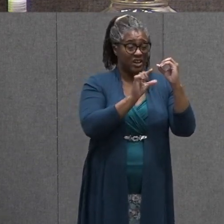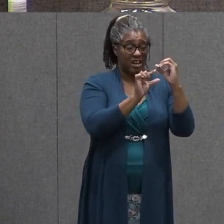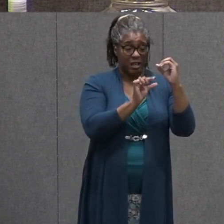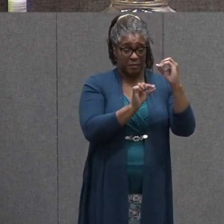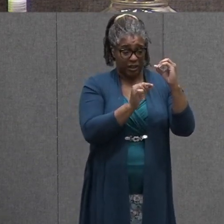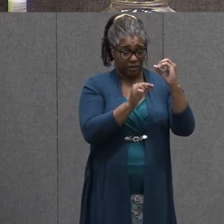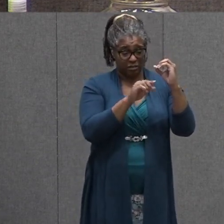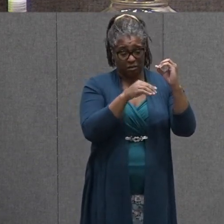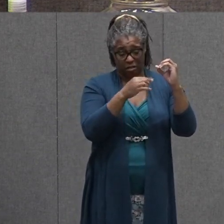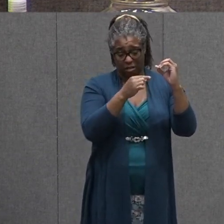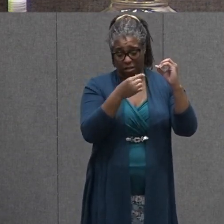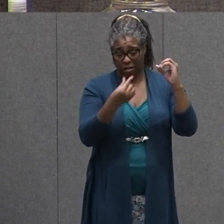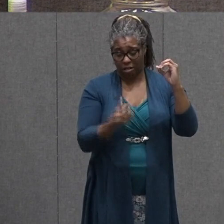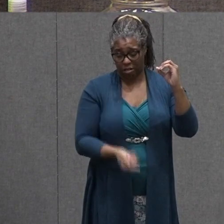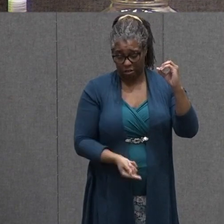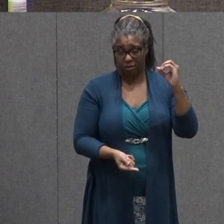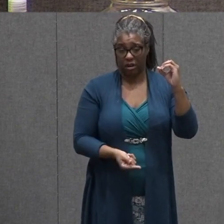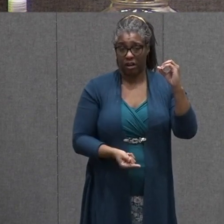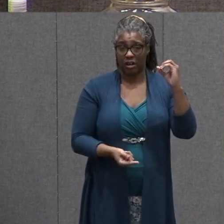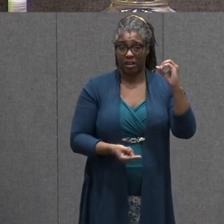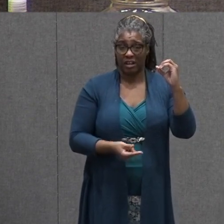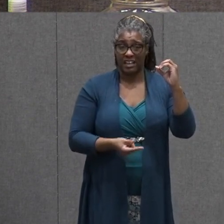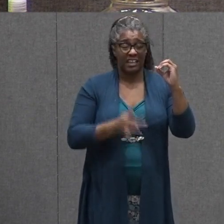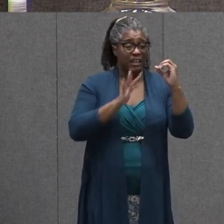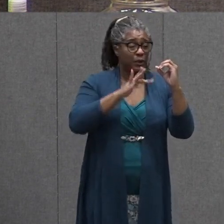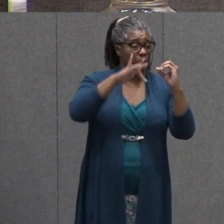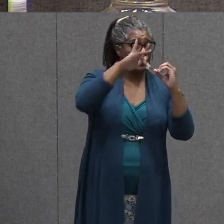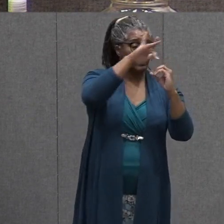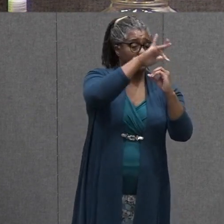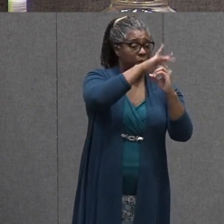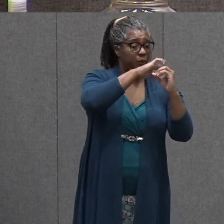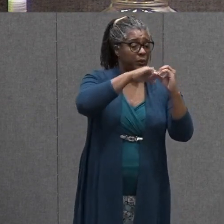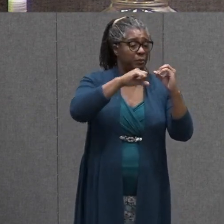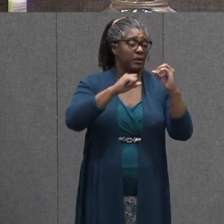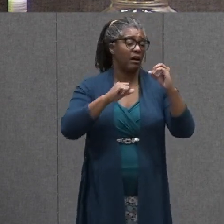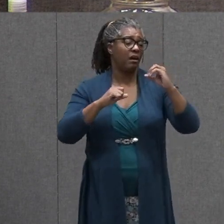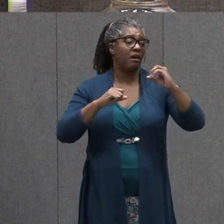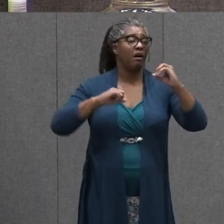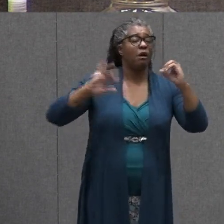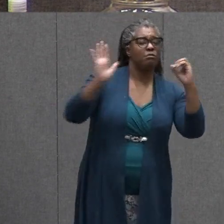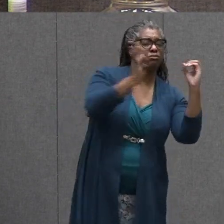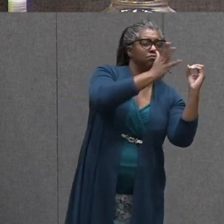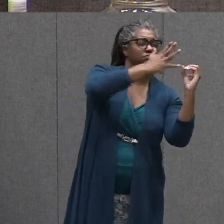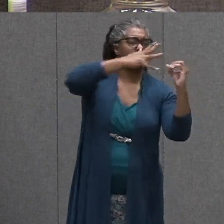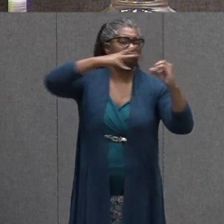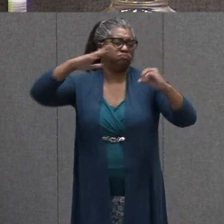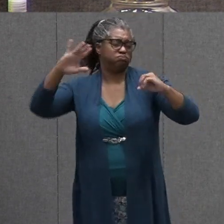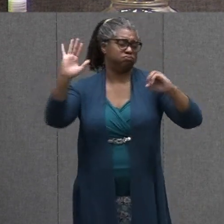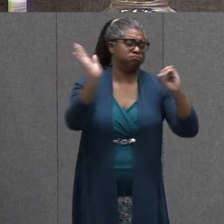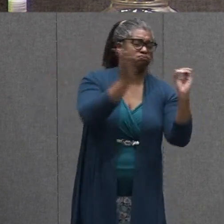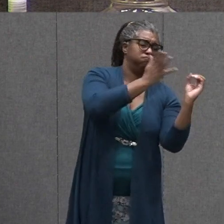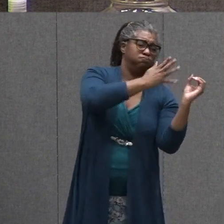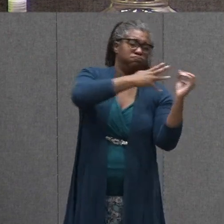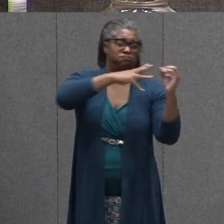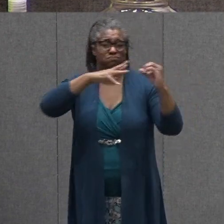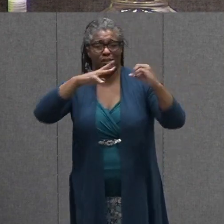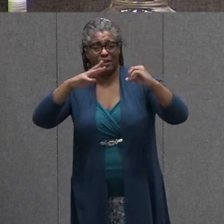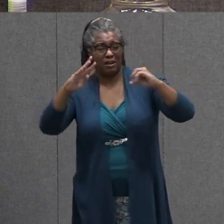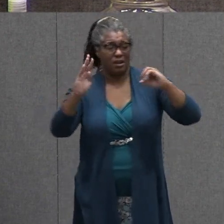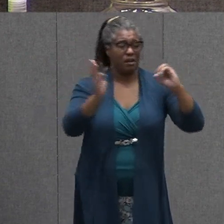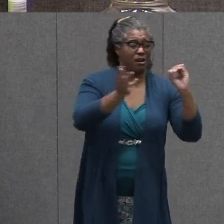go. All right. Are you ready? All right, let's